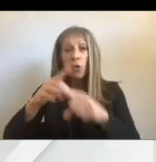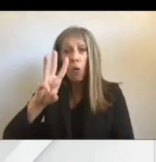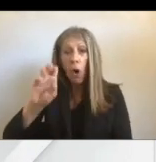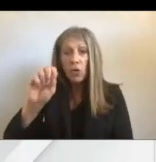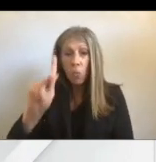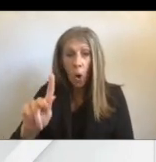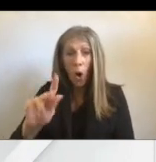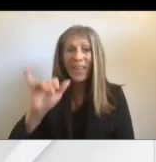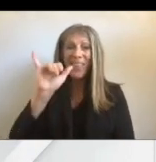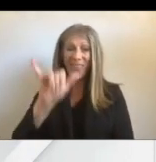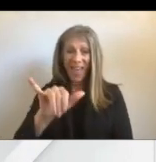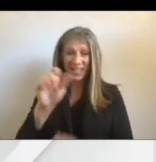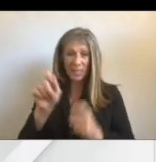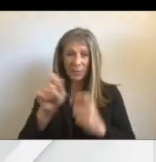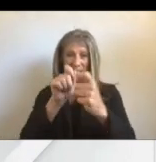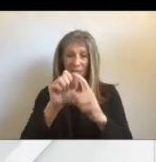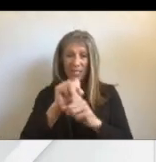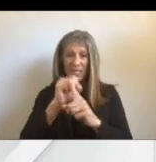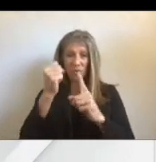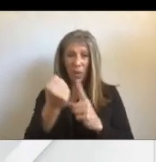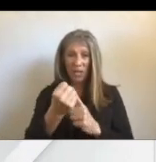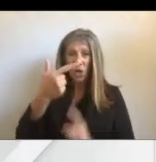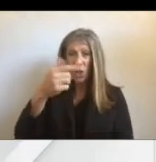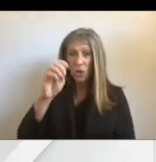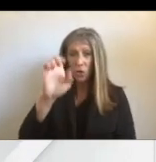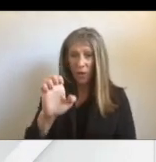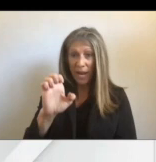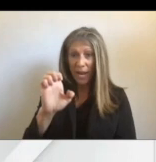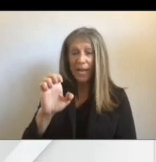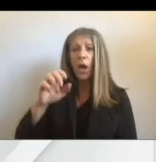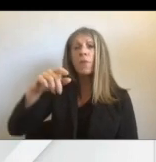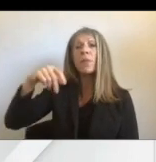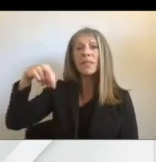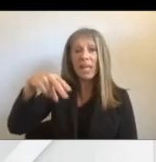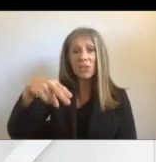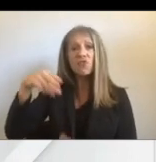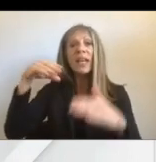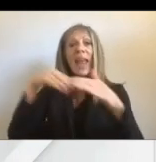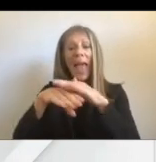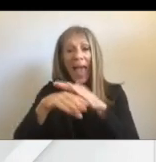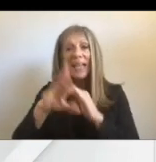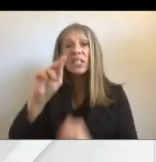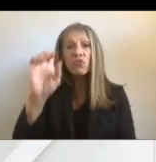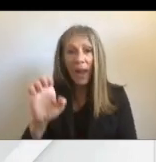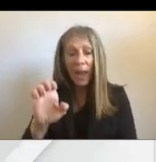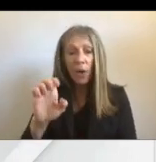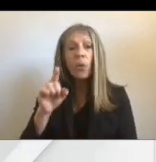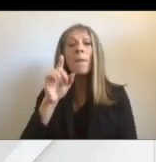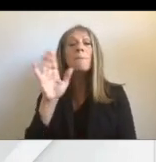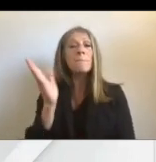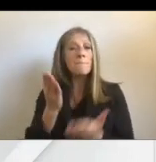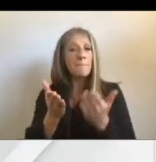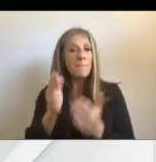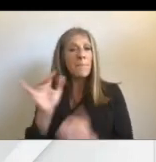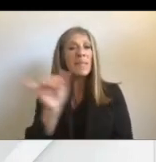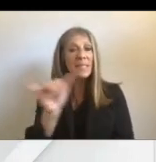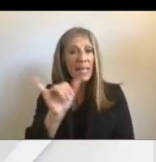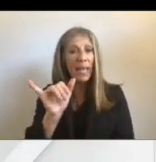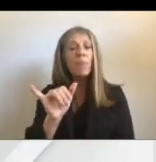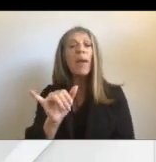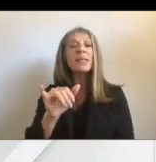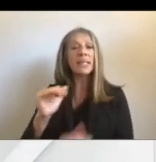that case, the grade of the pedestrian access route within the crosswalk may be the same as the super elevation.